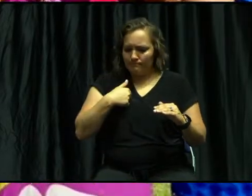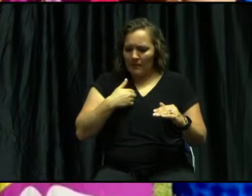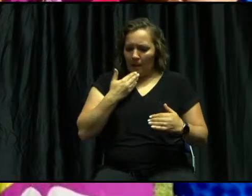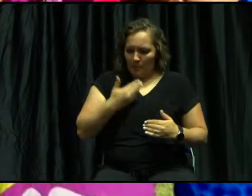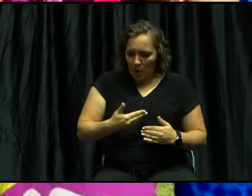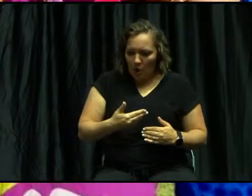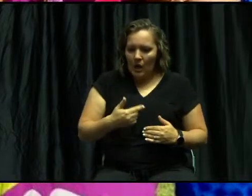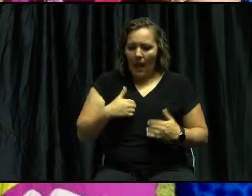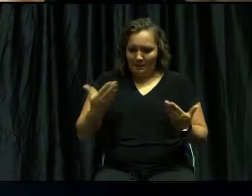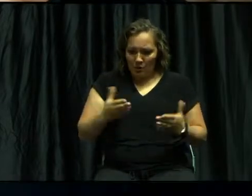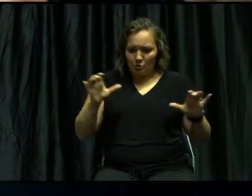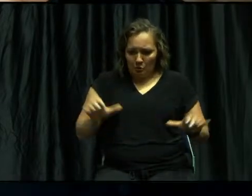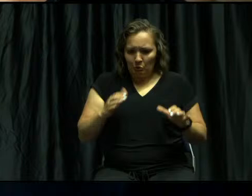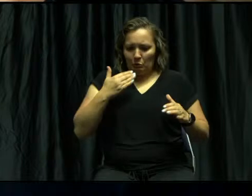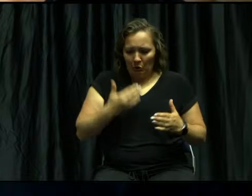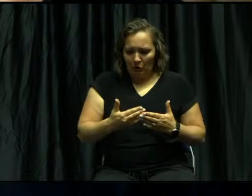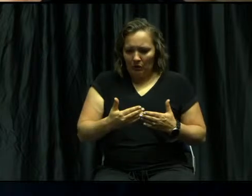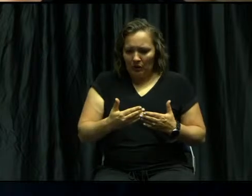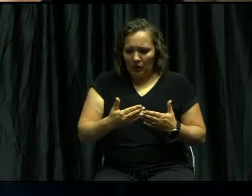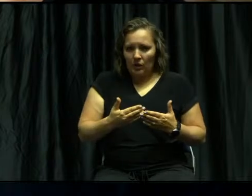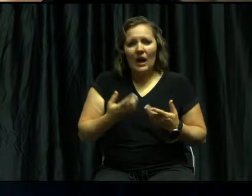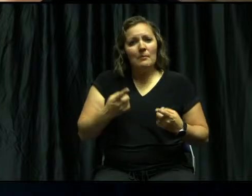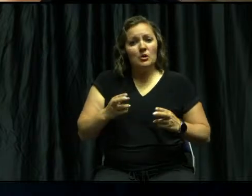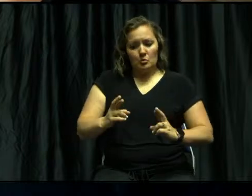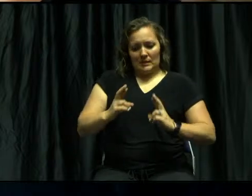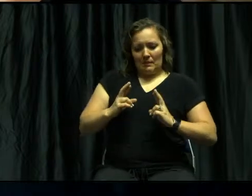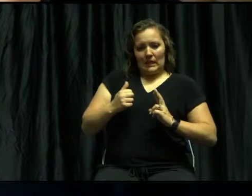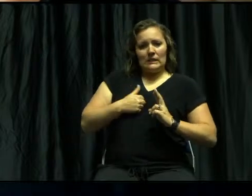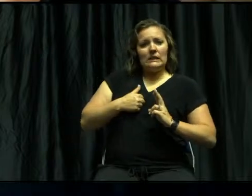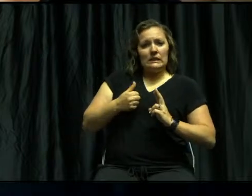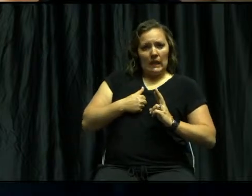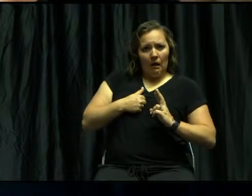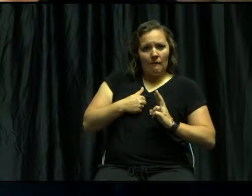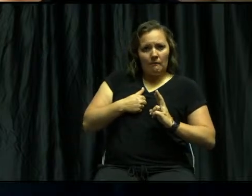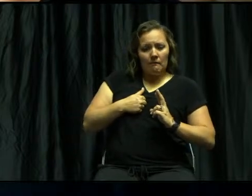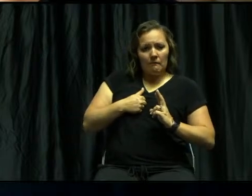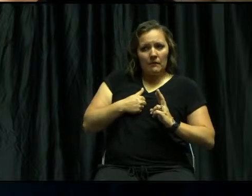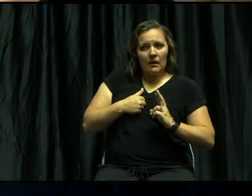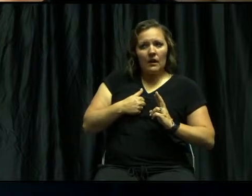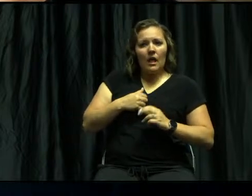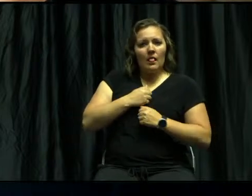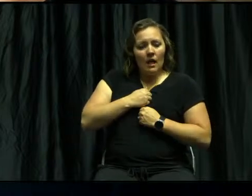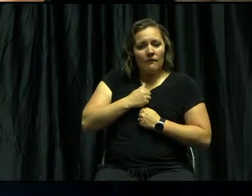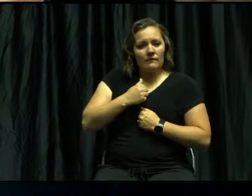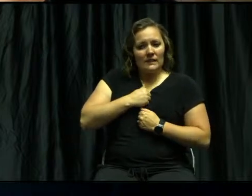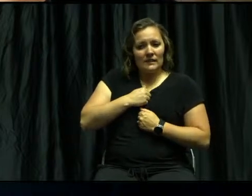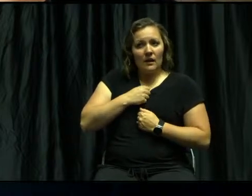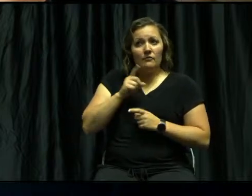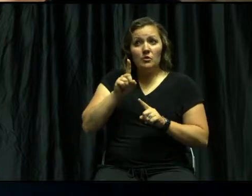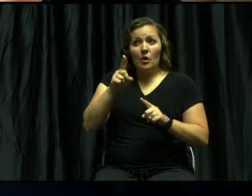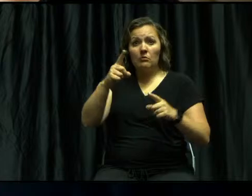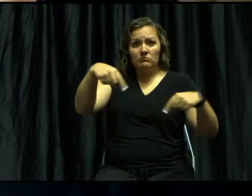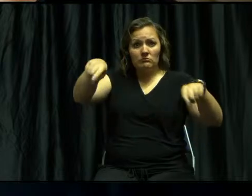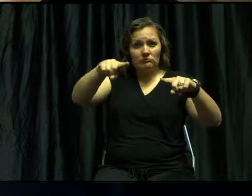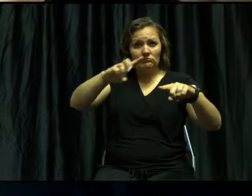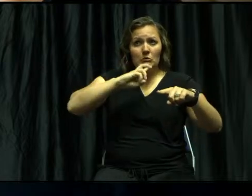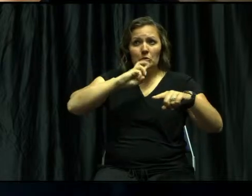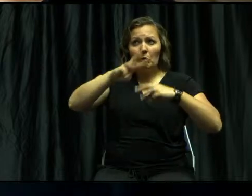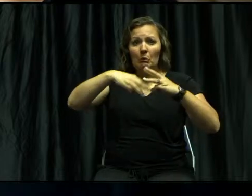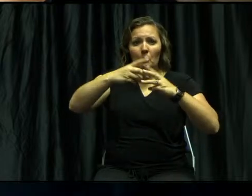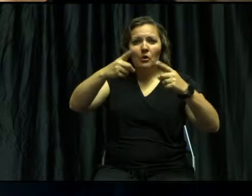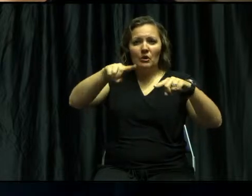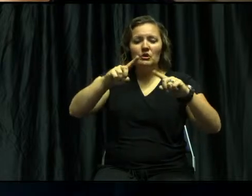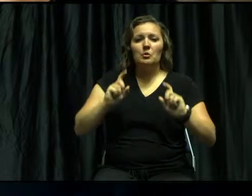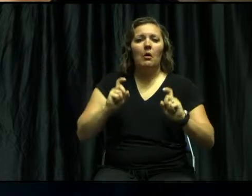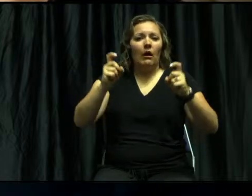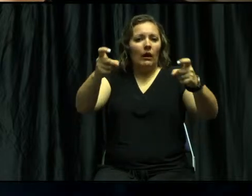am here to do good. When you respect yourself and love yourself, then when you go out into the real world, you will give that